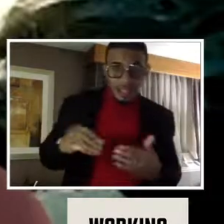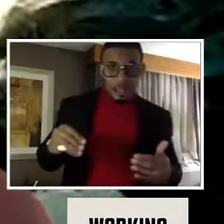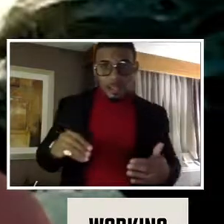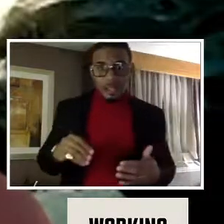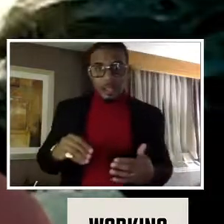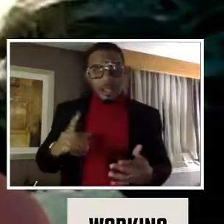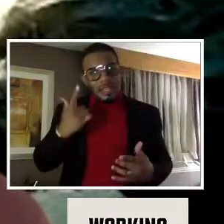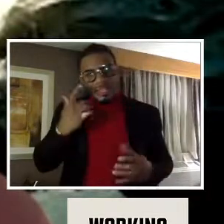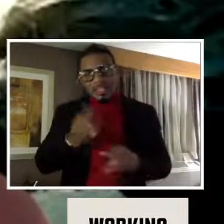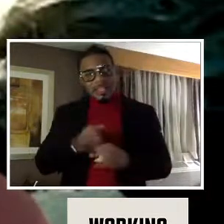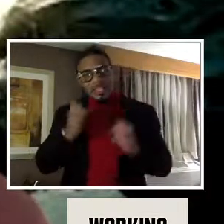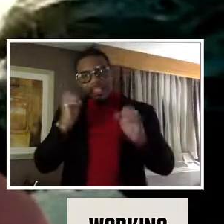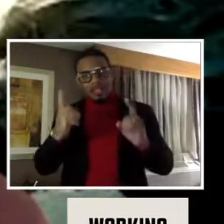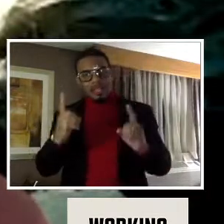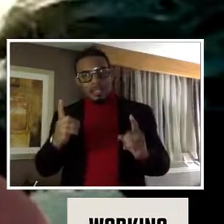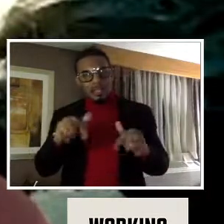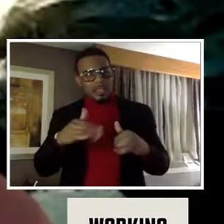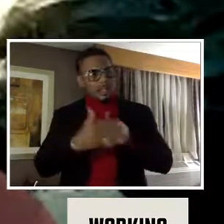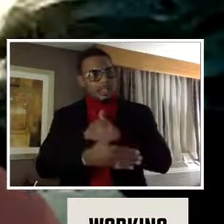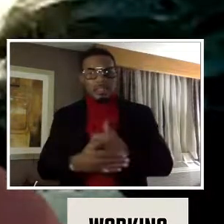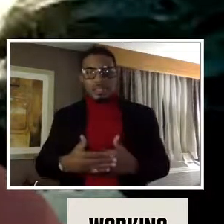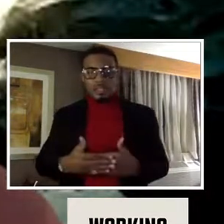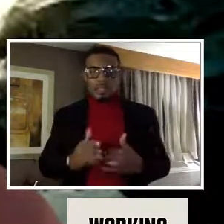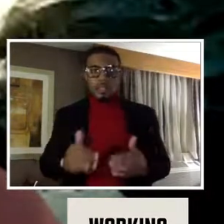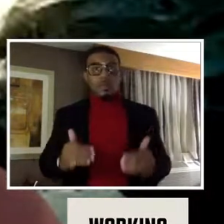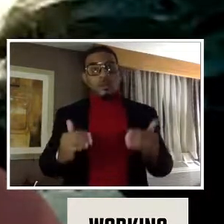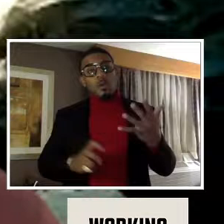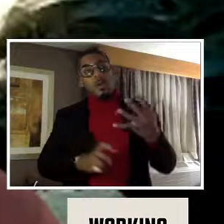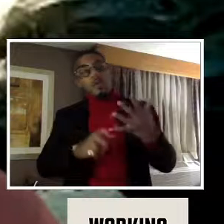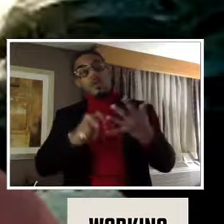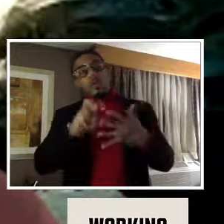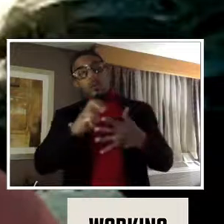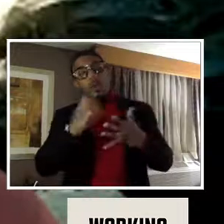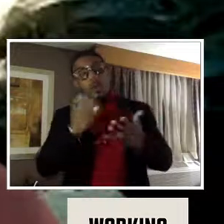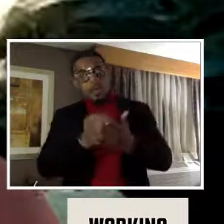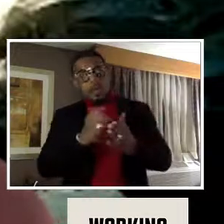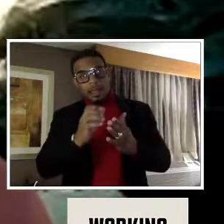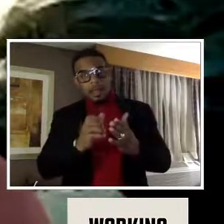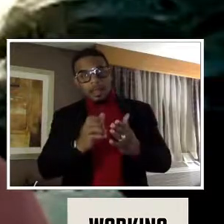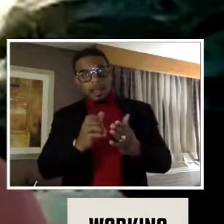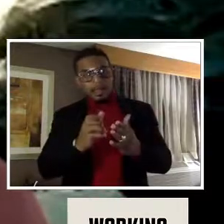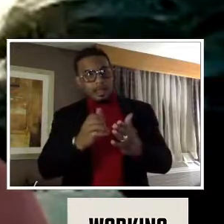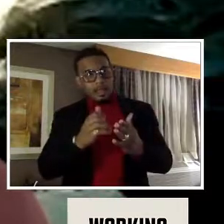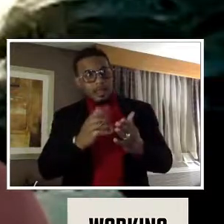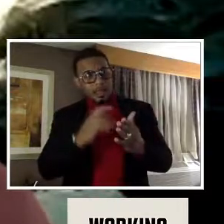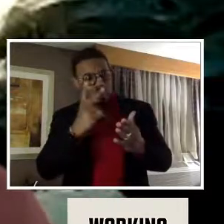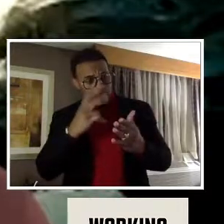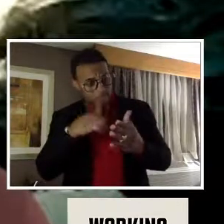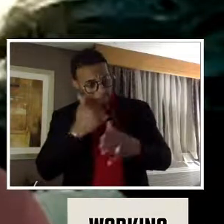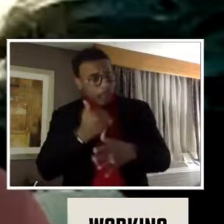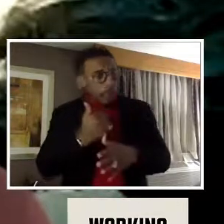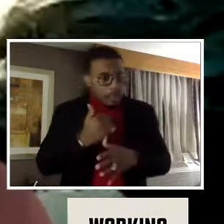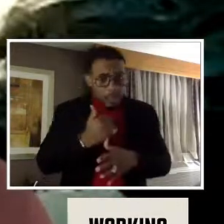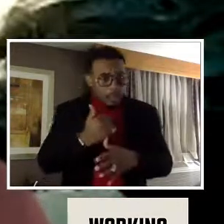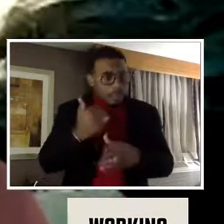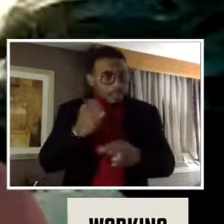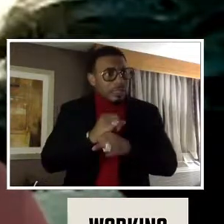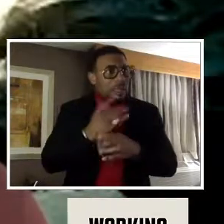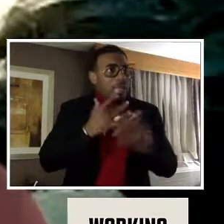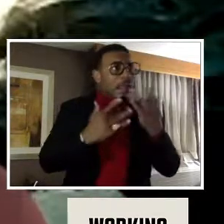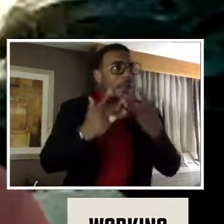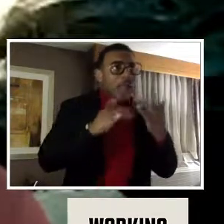$200,000 just to get an education in this country and move up the economic ladder. And then what we've seen is the jobs aren't